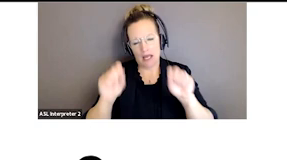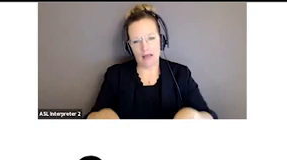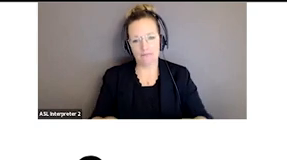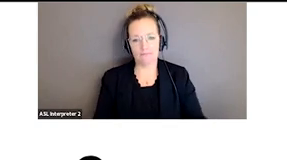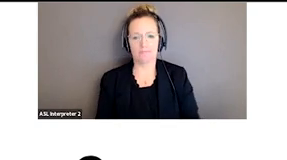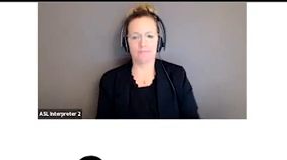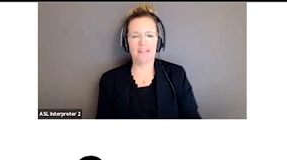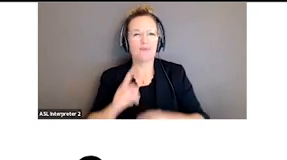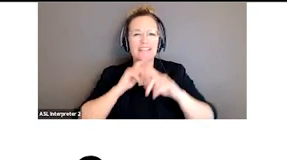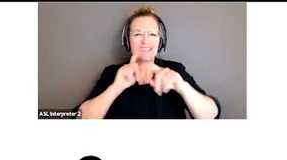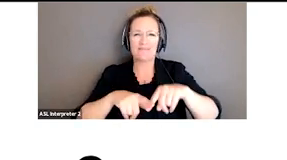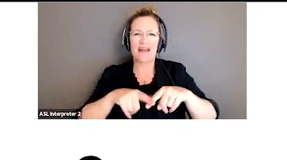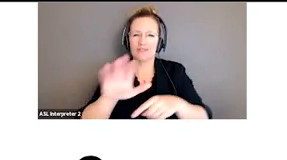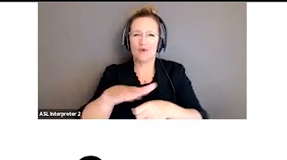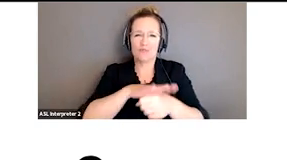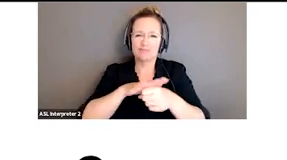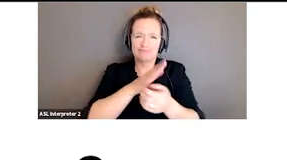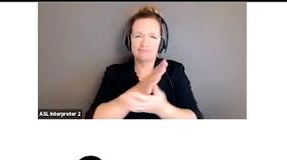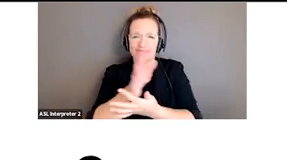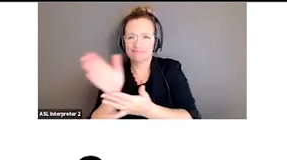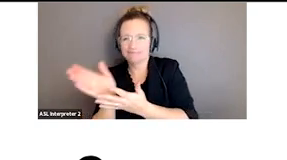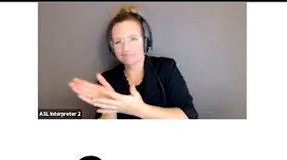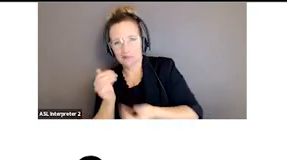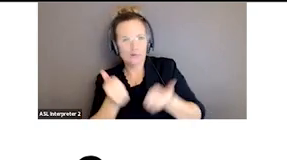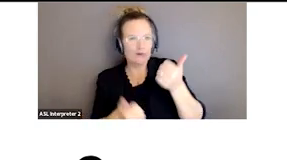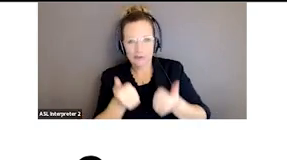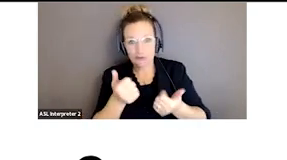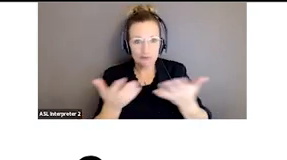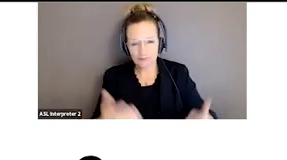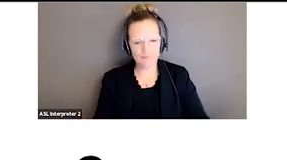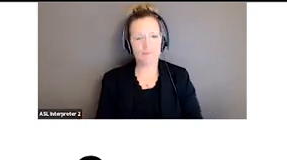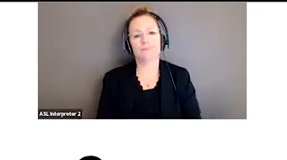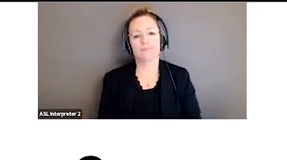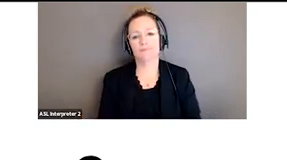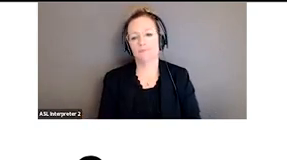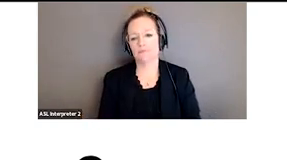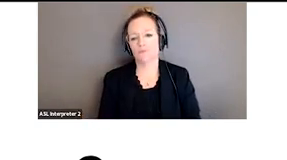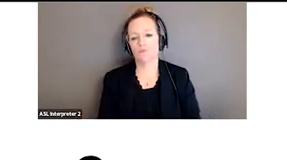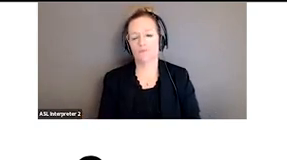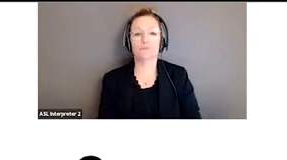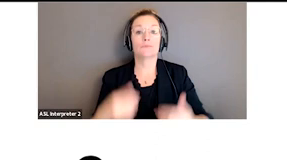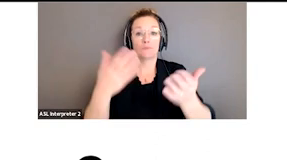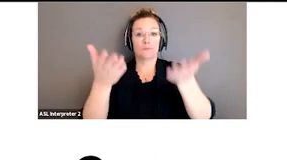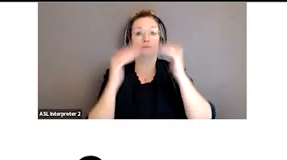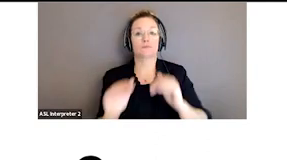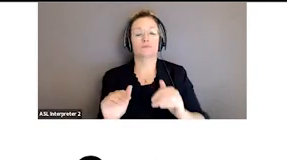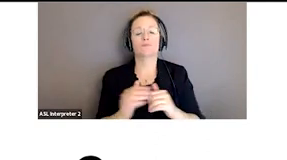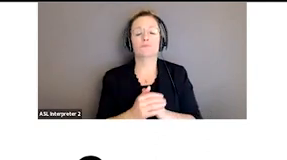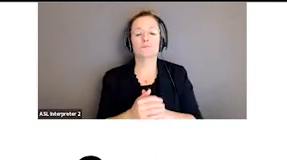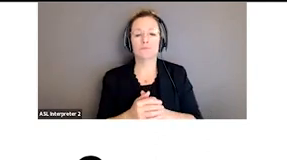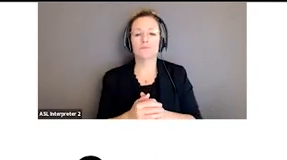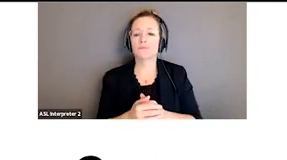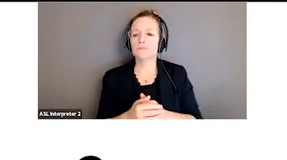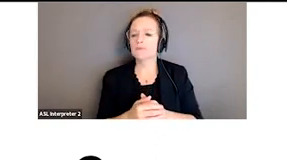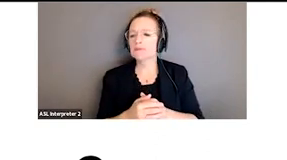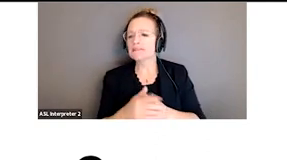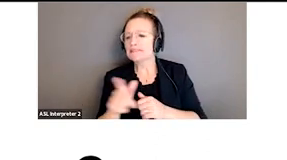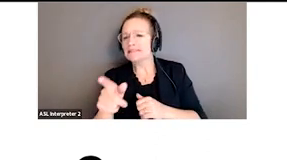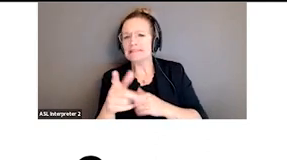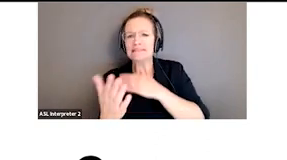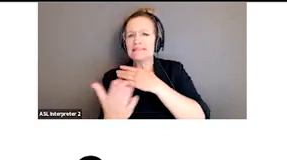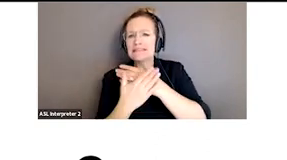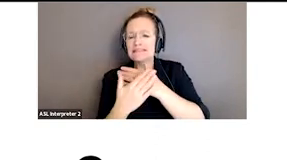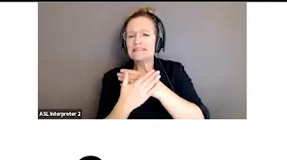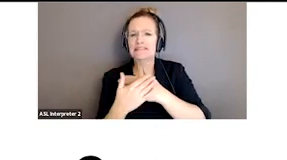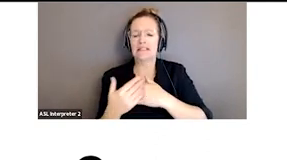Okay. The next question is, could you provide any specific steps and considerations involved